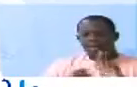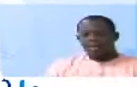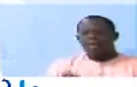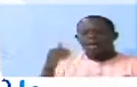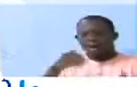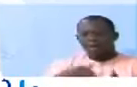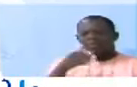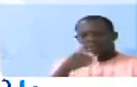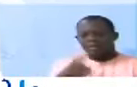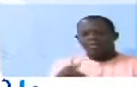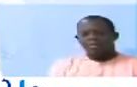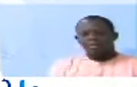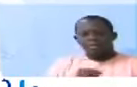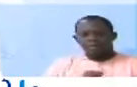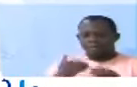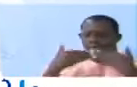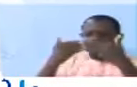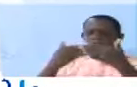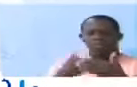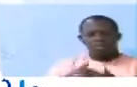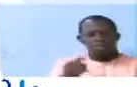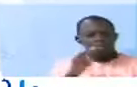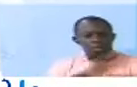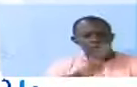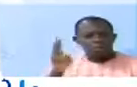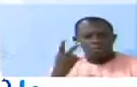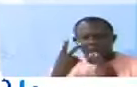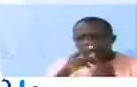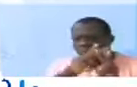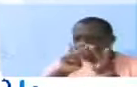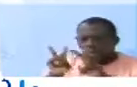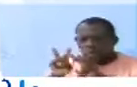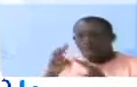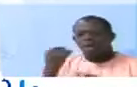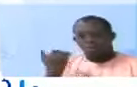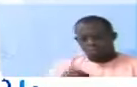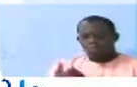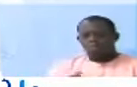kubari mamu ojere. He told me, but I haven't seen people.